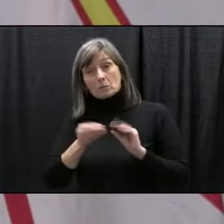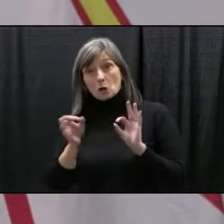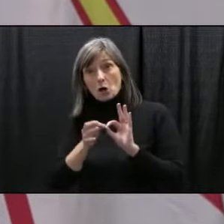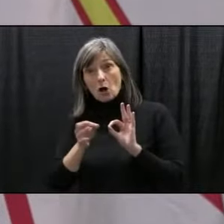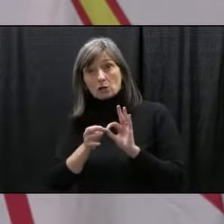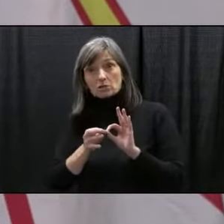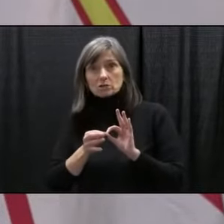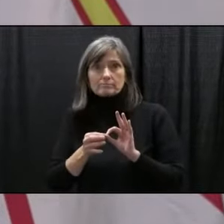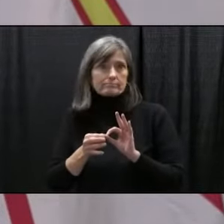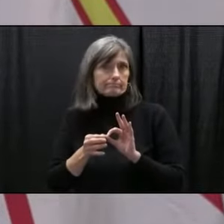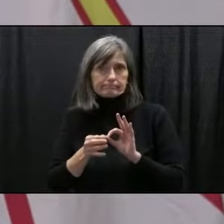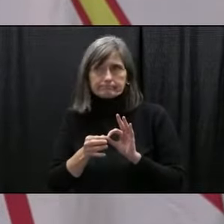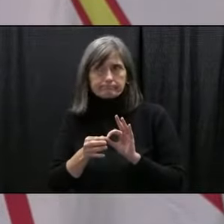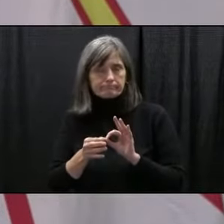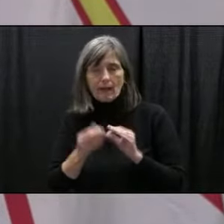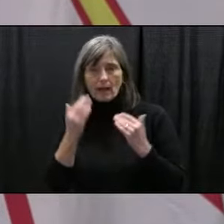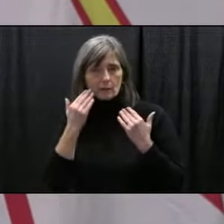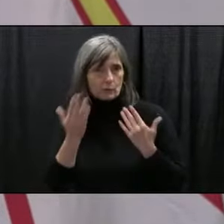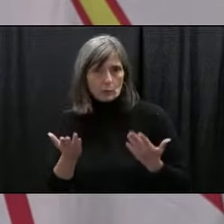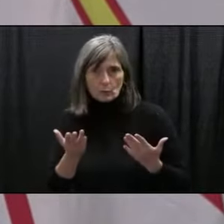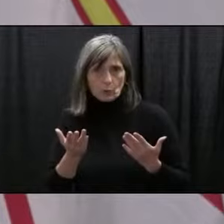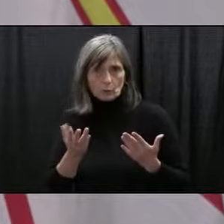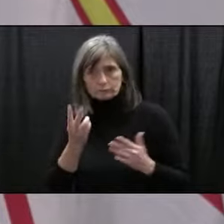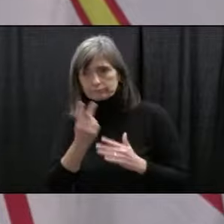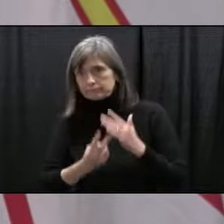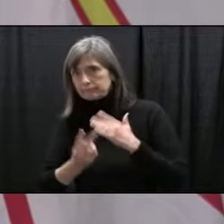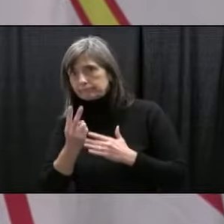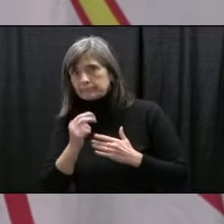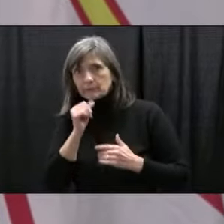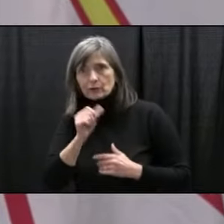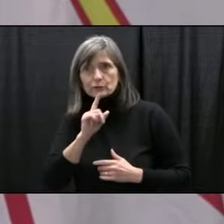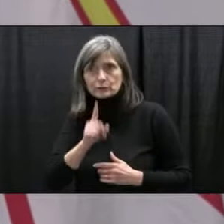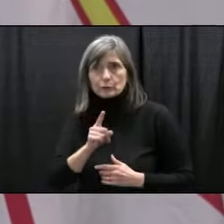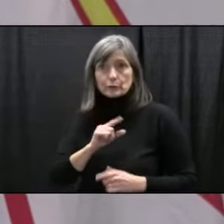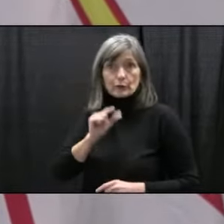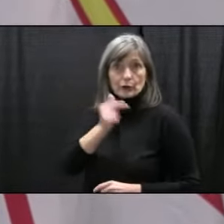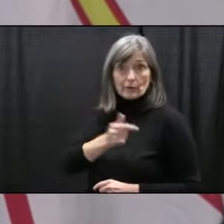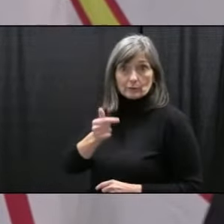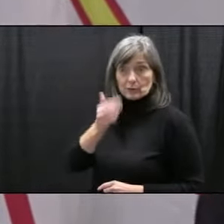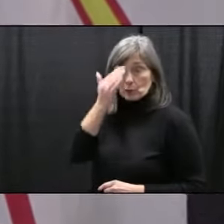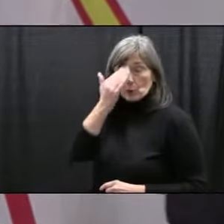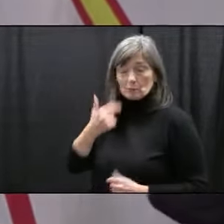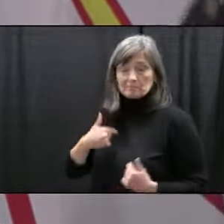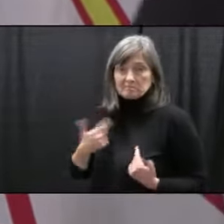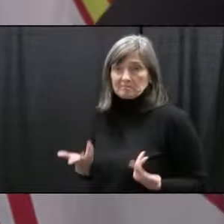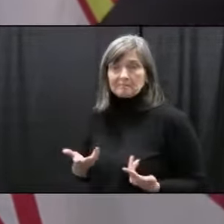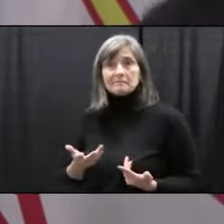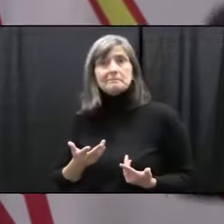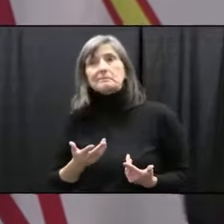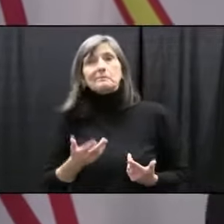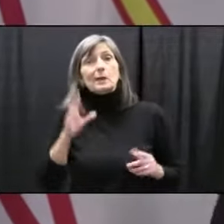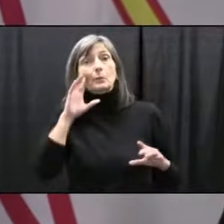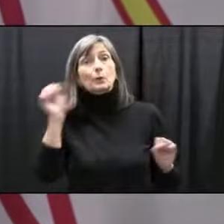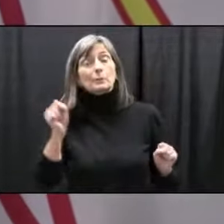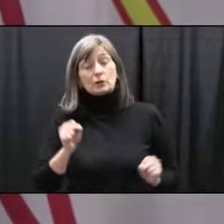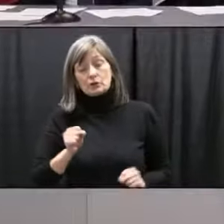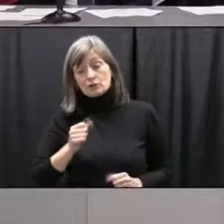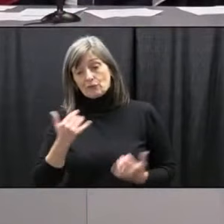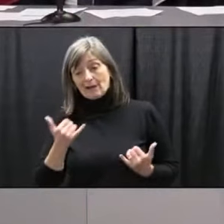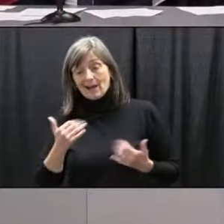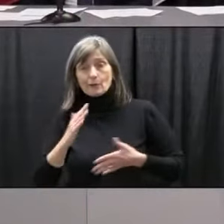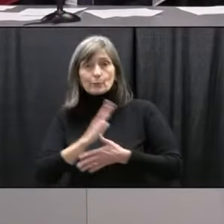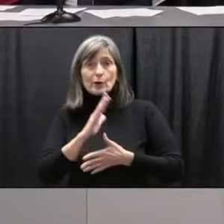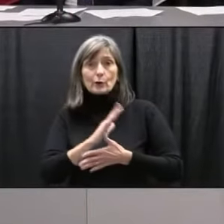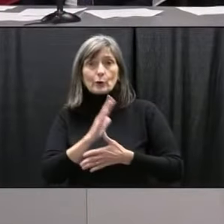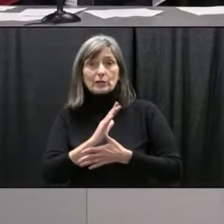going to cost from a healthcare perspective, and I don't know from government. No, I mean, at this point, our priority is to restore the system